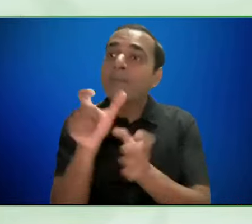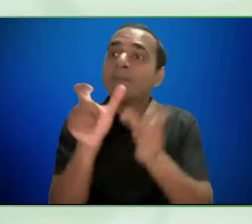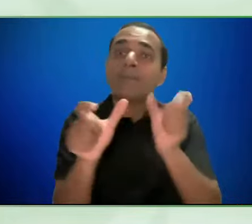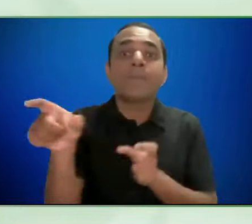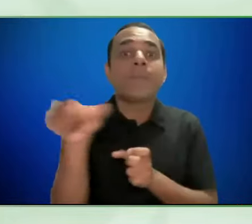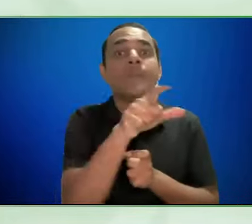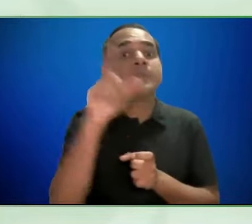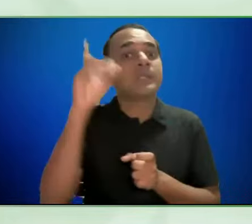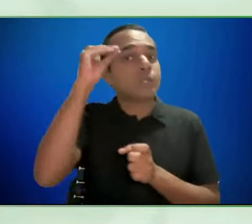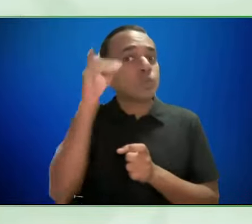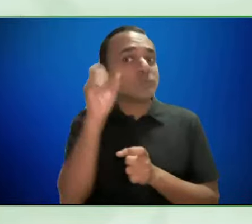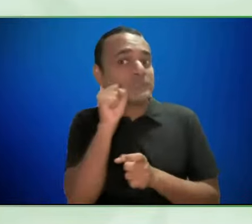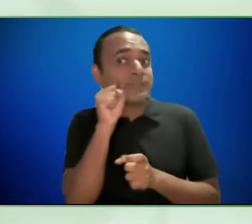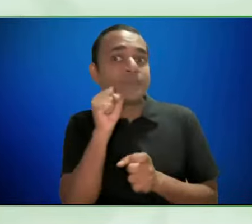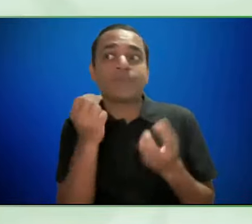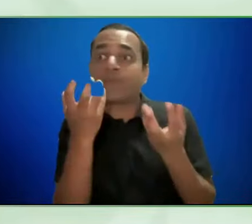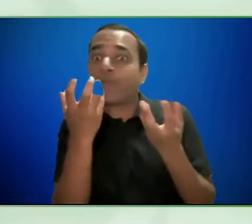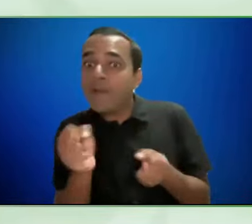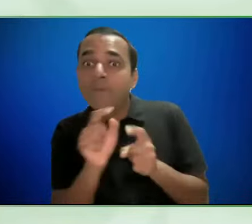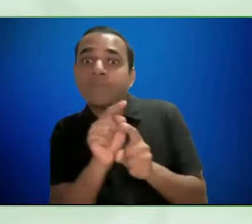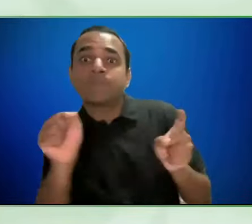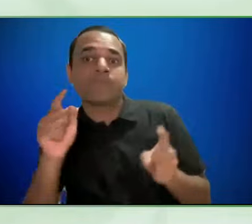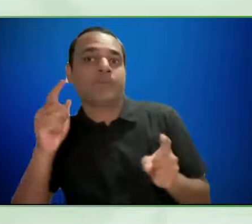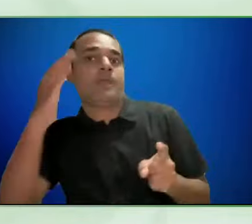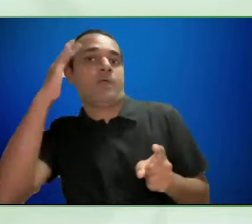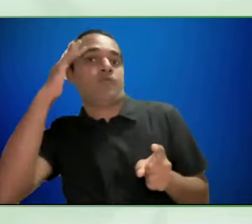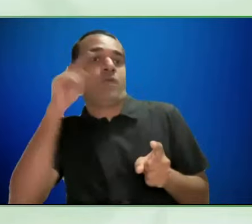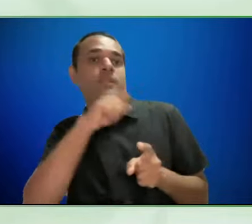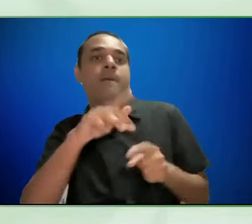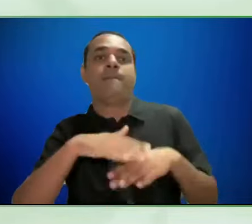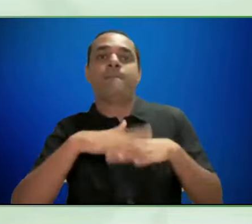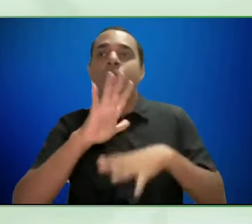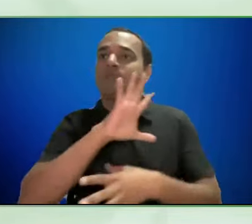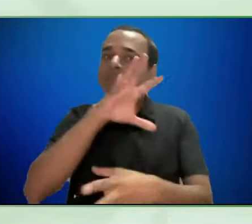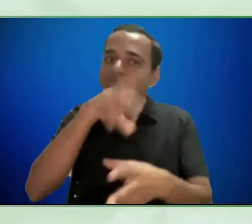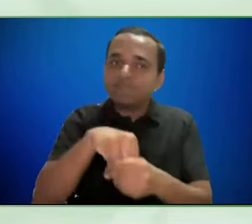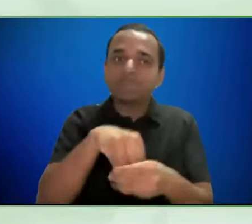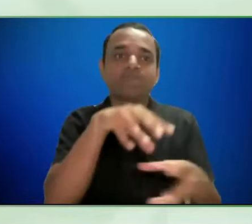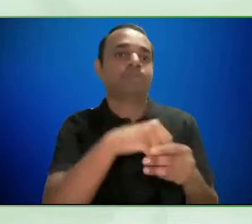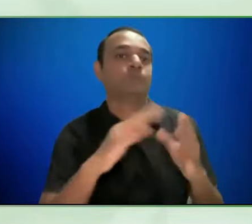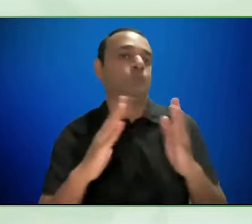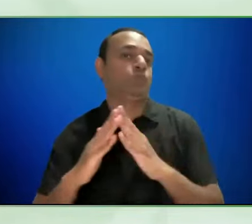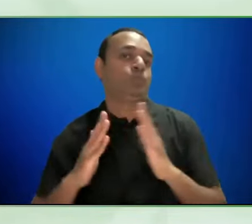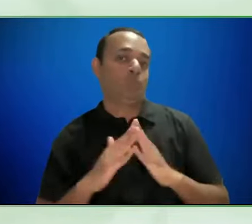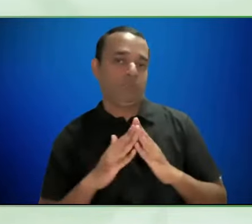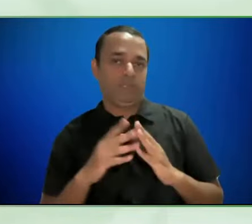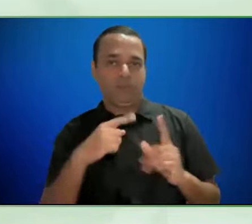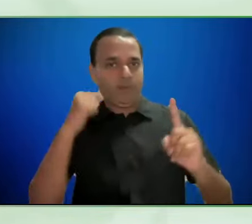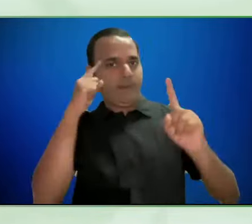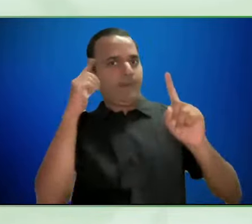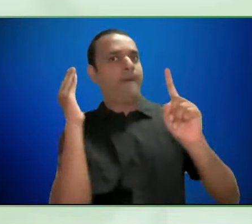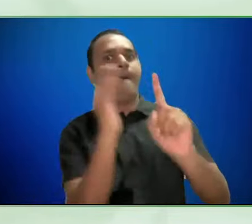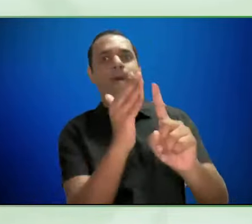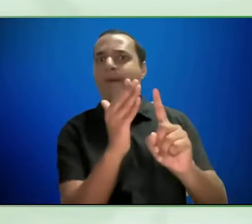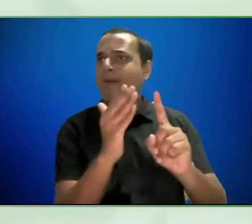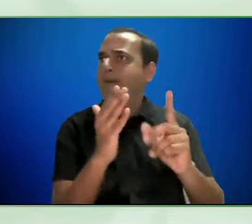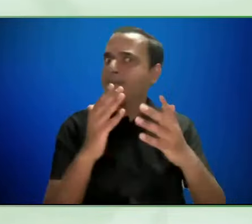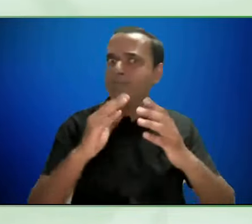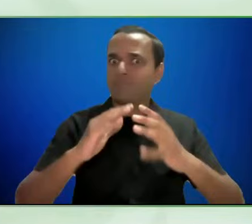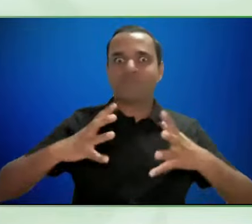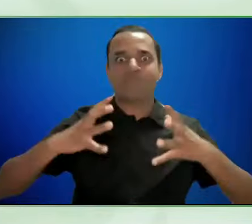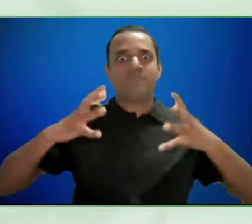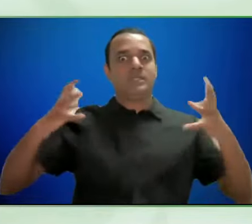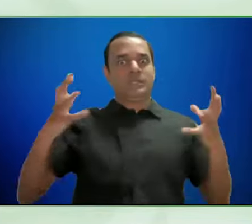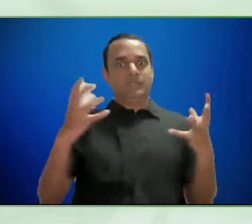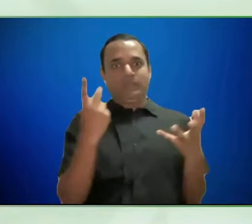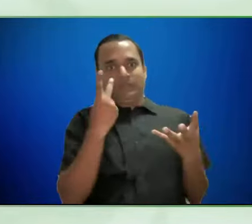What is the first phase that will be starting immediately after your internship in Brussels is finished at the end